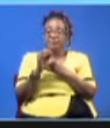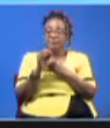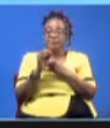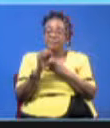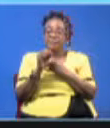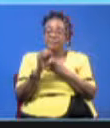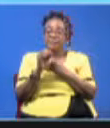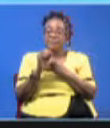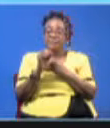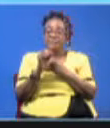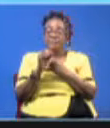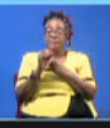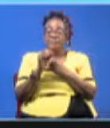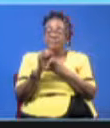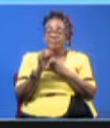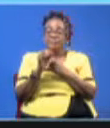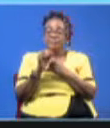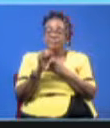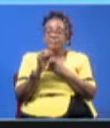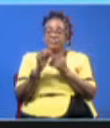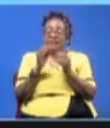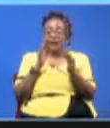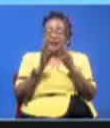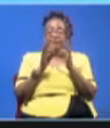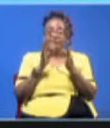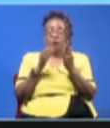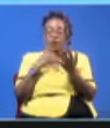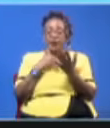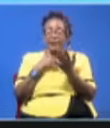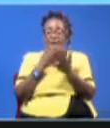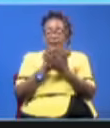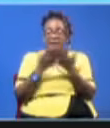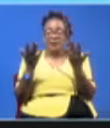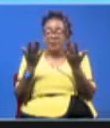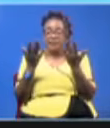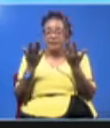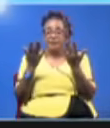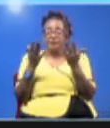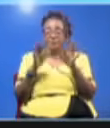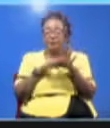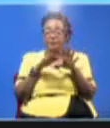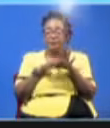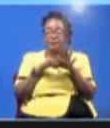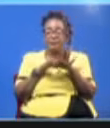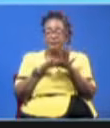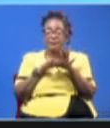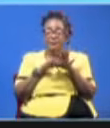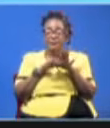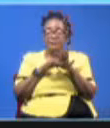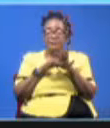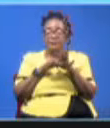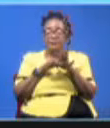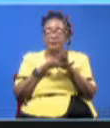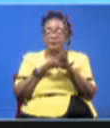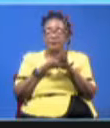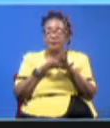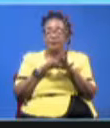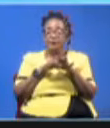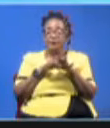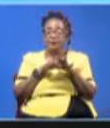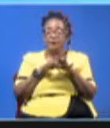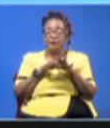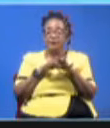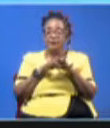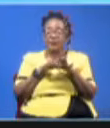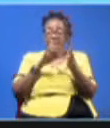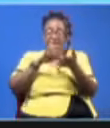And if there be any, you know, other members of security from foreign